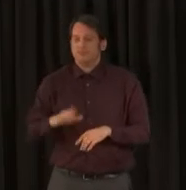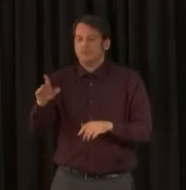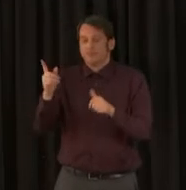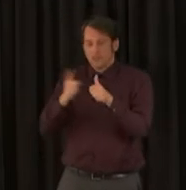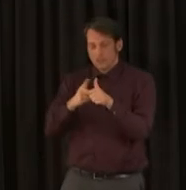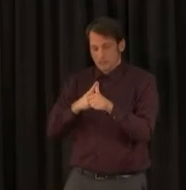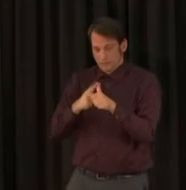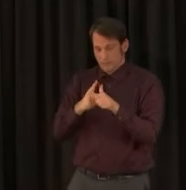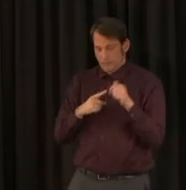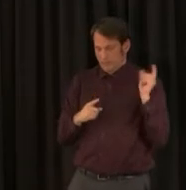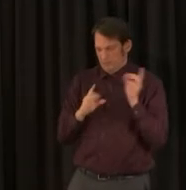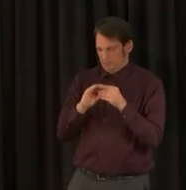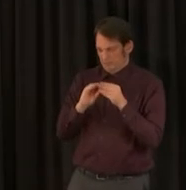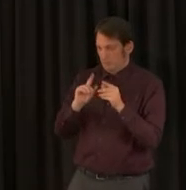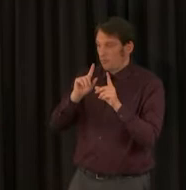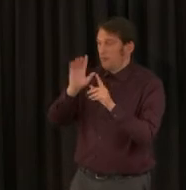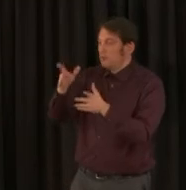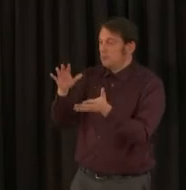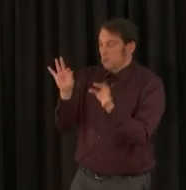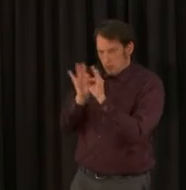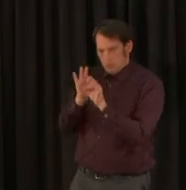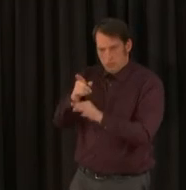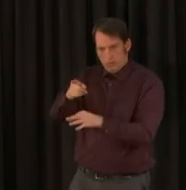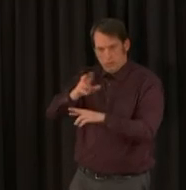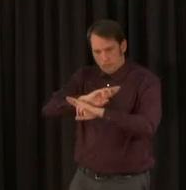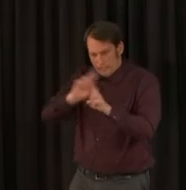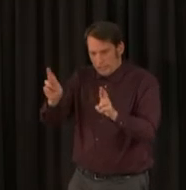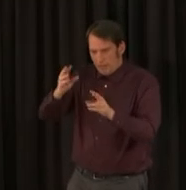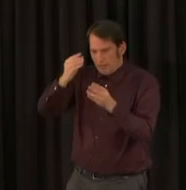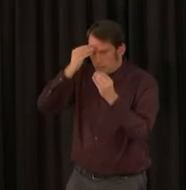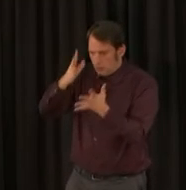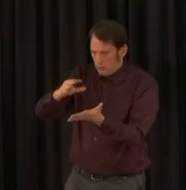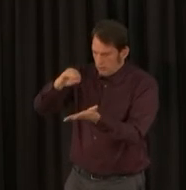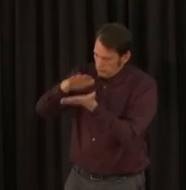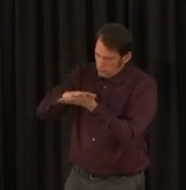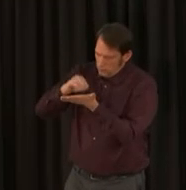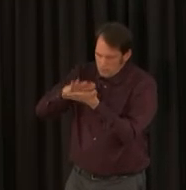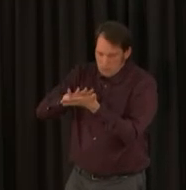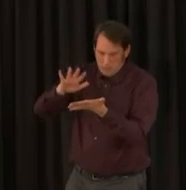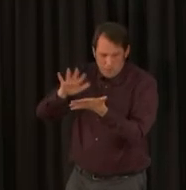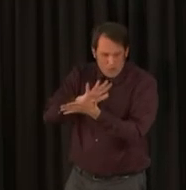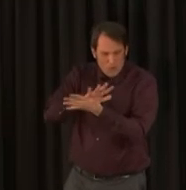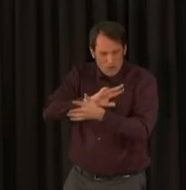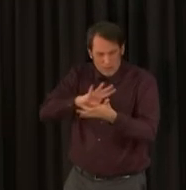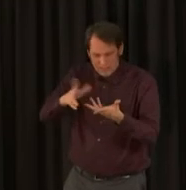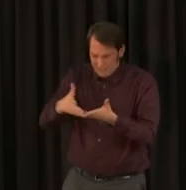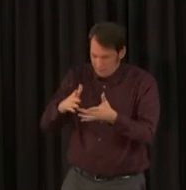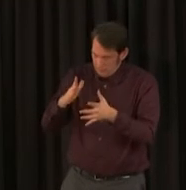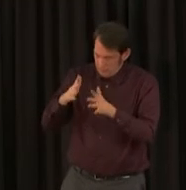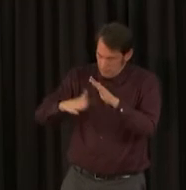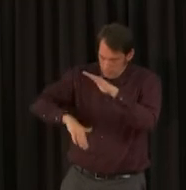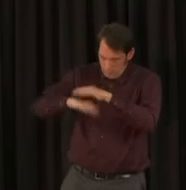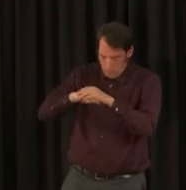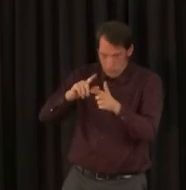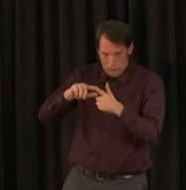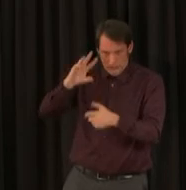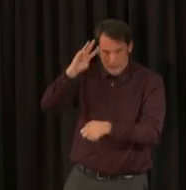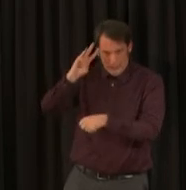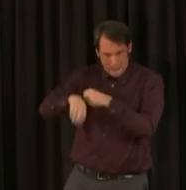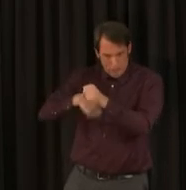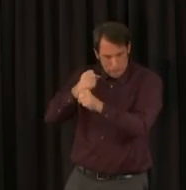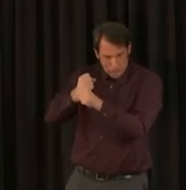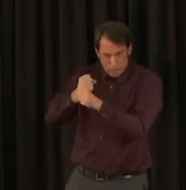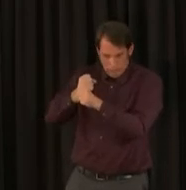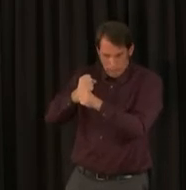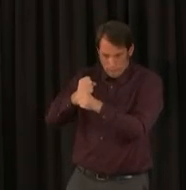you should keep the documentation for, frankly, up to 6 years. So what does that documentation include? Well, obviously you're going